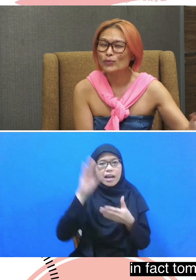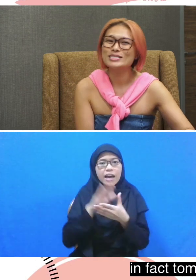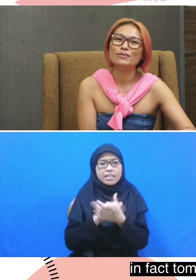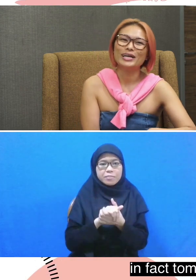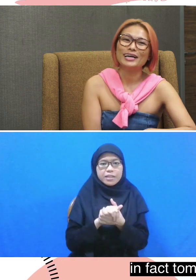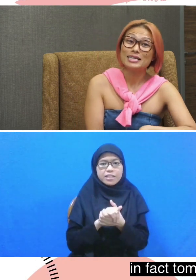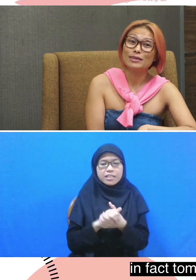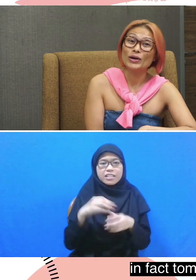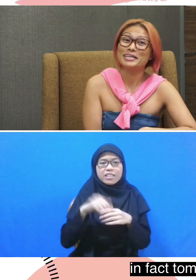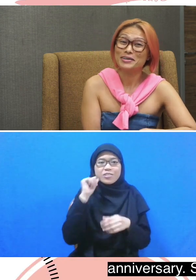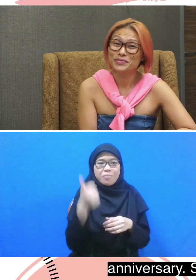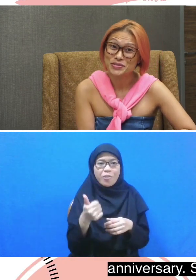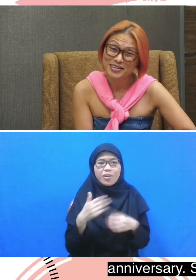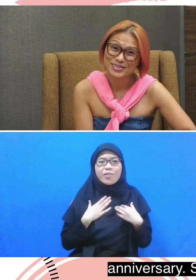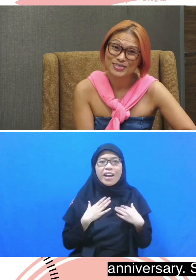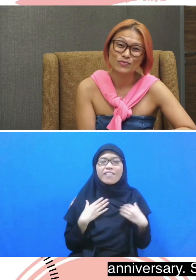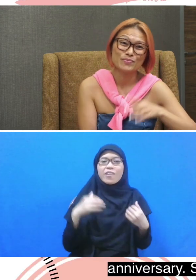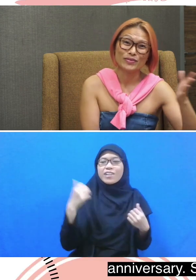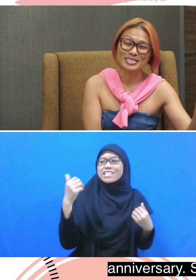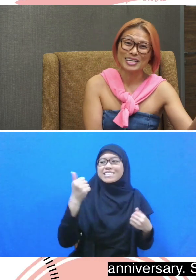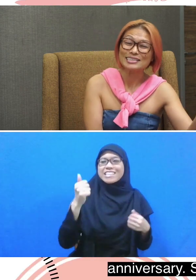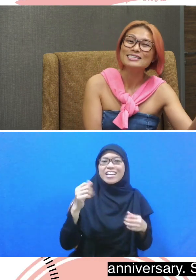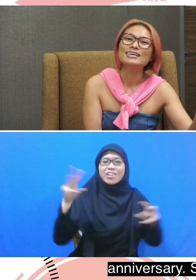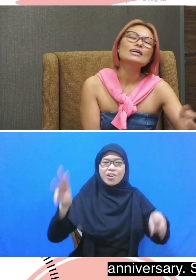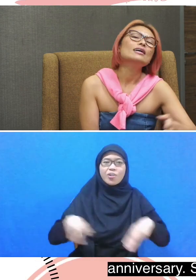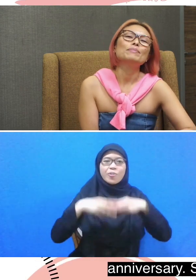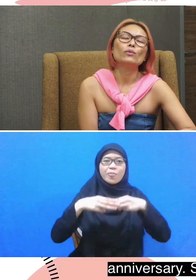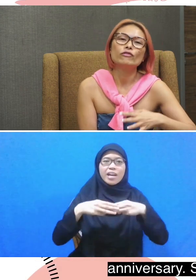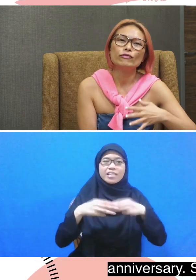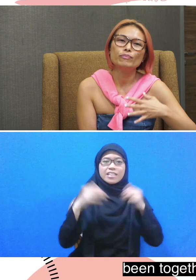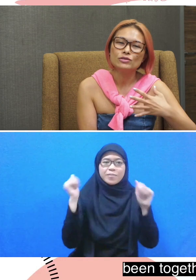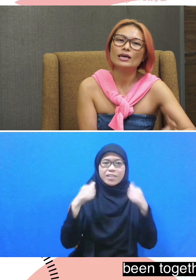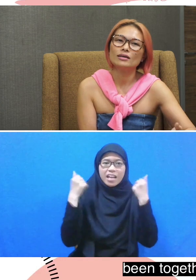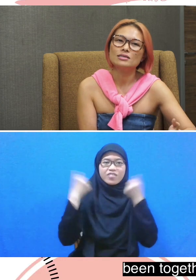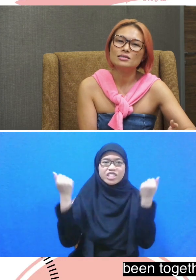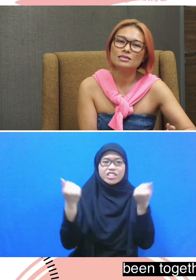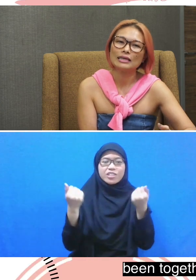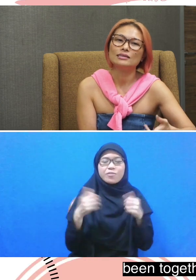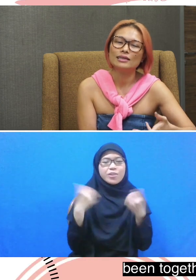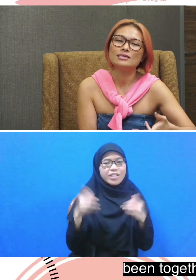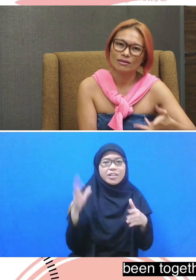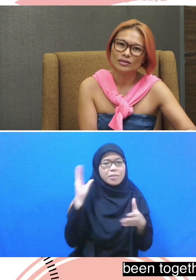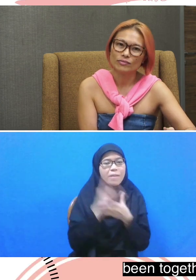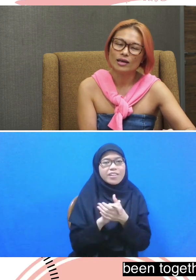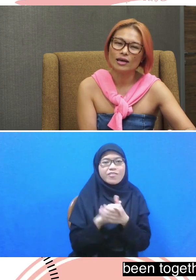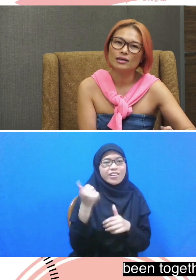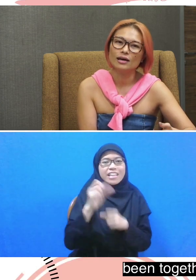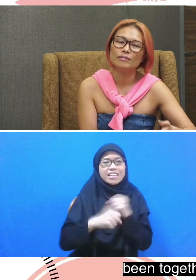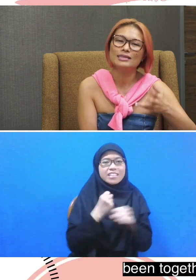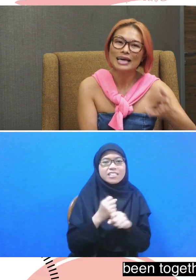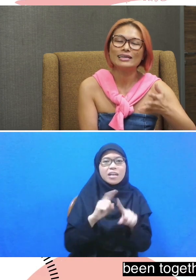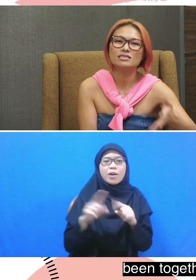tomorrow we're celebrating our 10th wedding anniversary. So we've been married for 10 years, but we've been together since 1997.